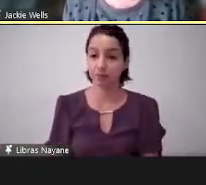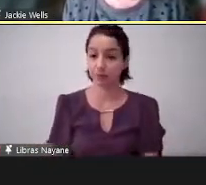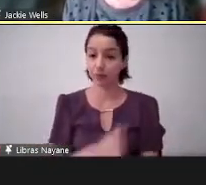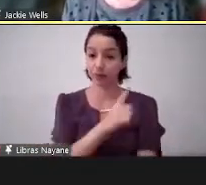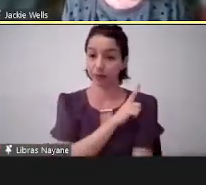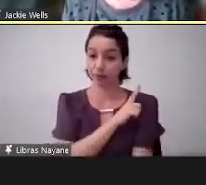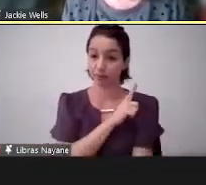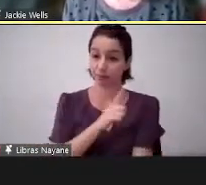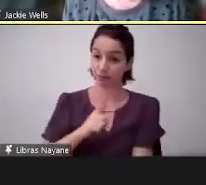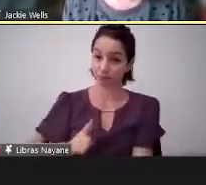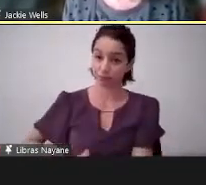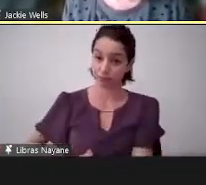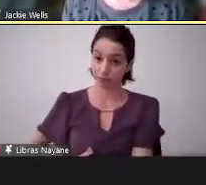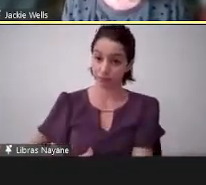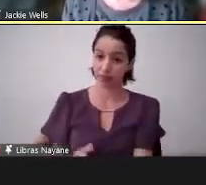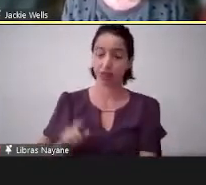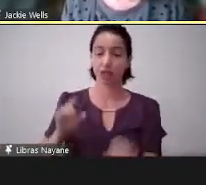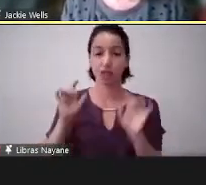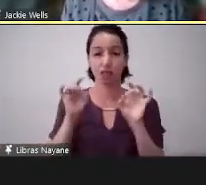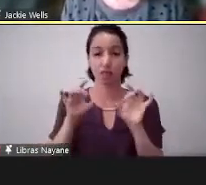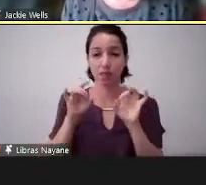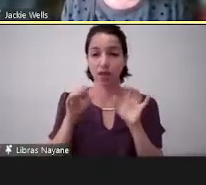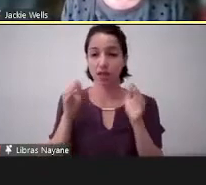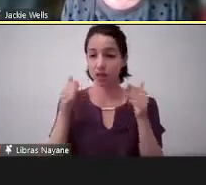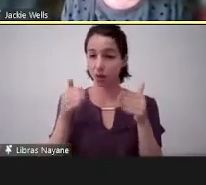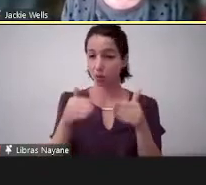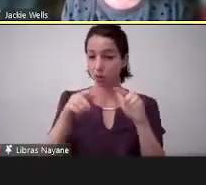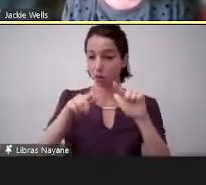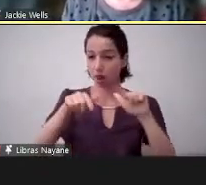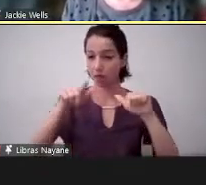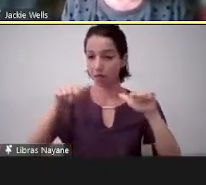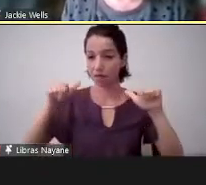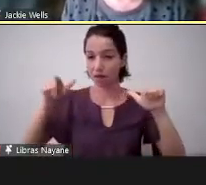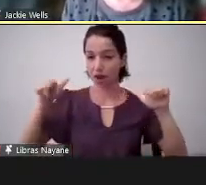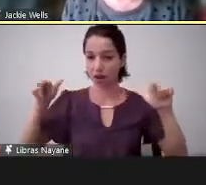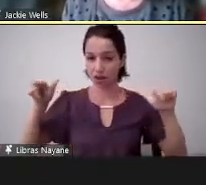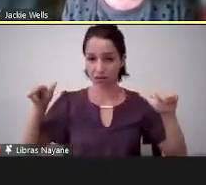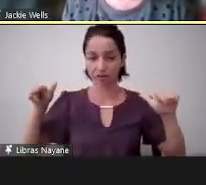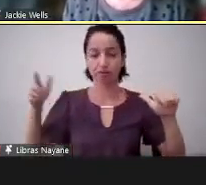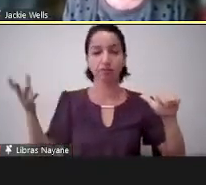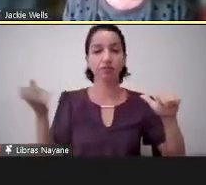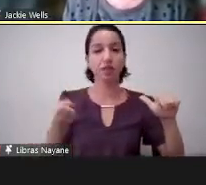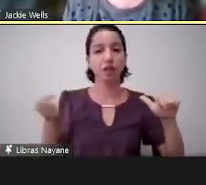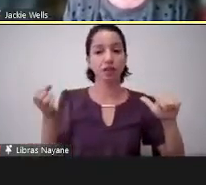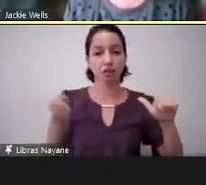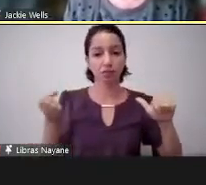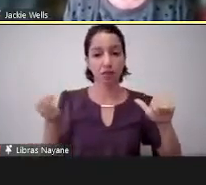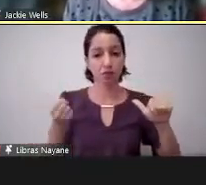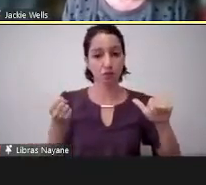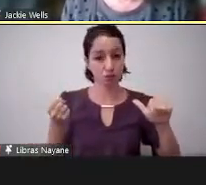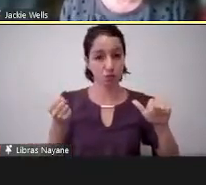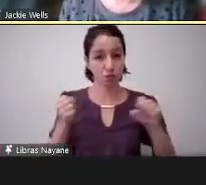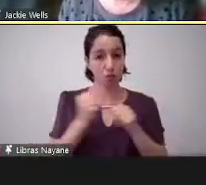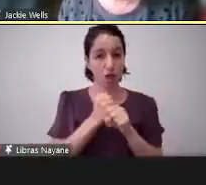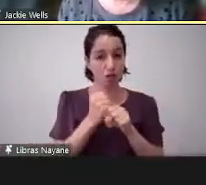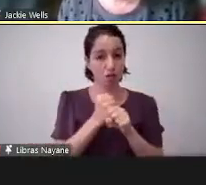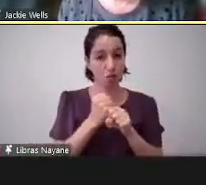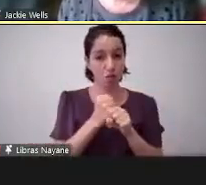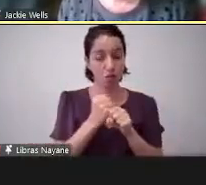vary the allowances and finesse the allowances, a fiscal tool that successive governments have used